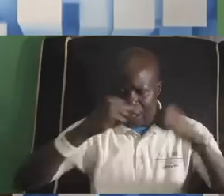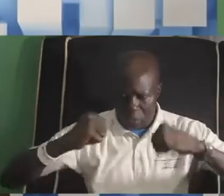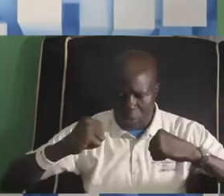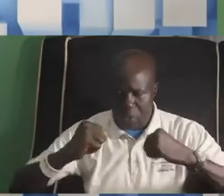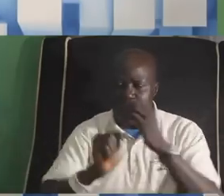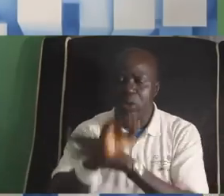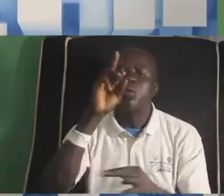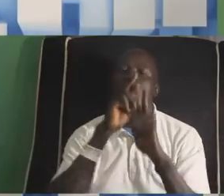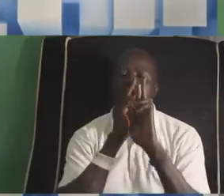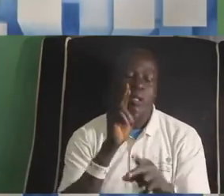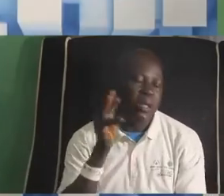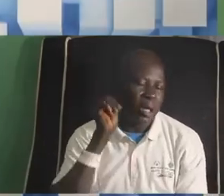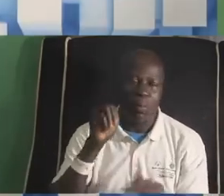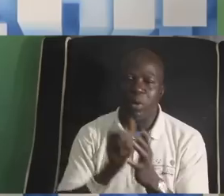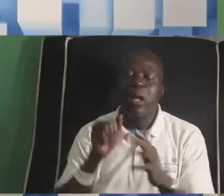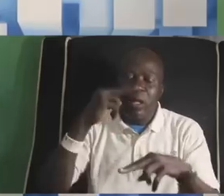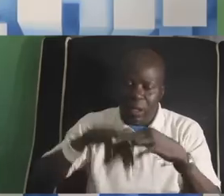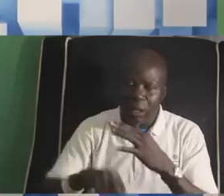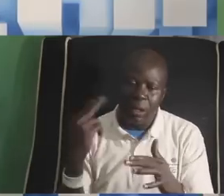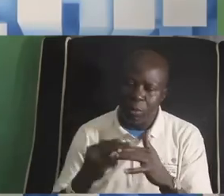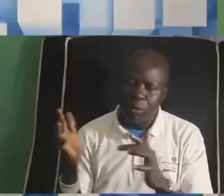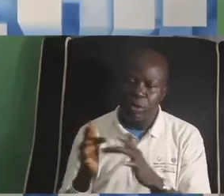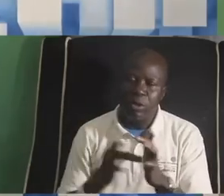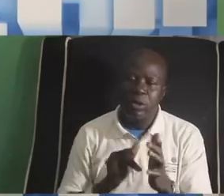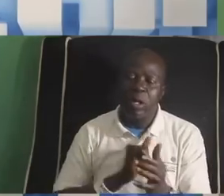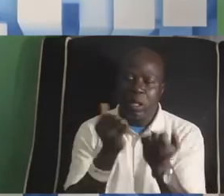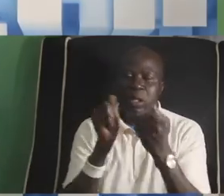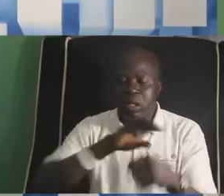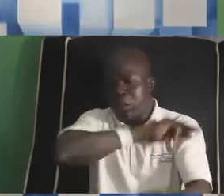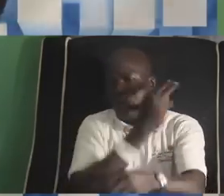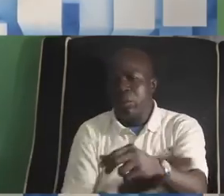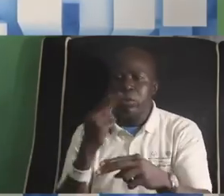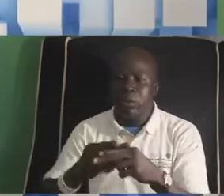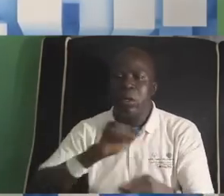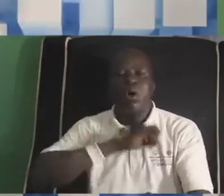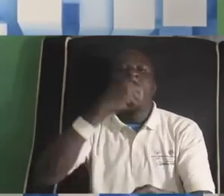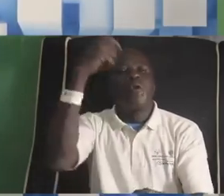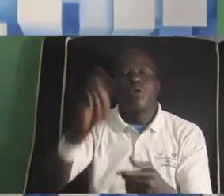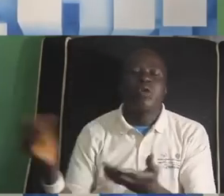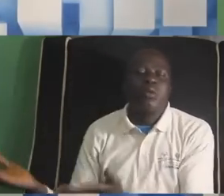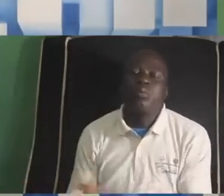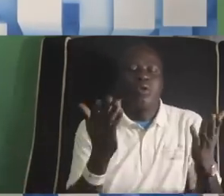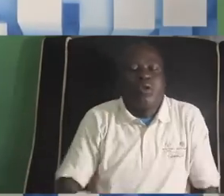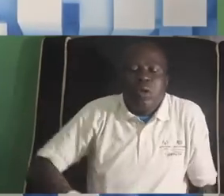Lord, that down. And God answered. Now the last thing that we achieve is naruagaba. In the mighty name. Asema gua ye dide.